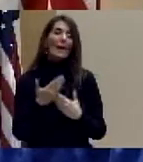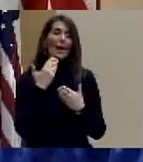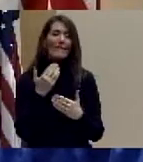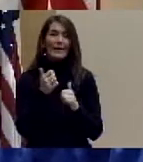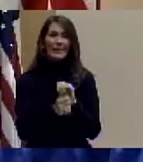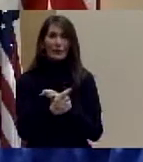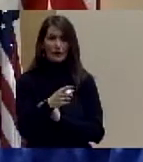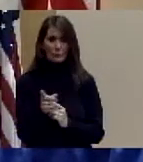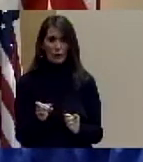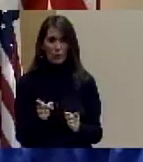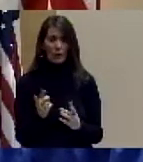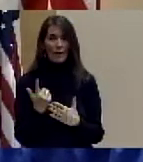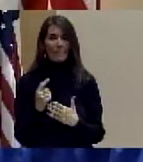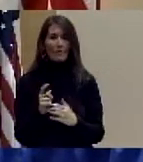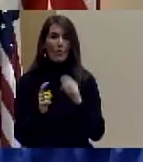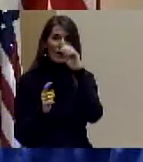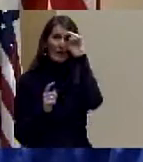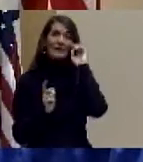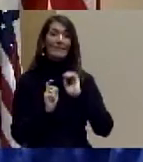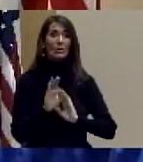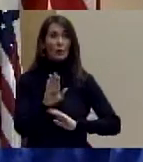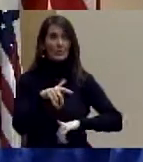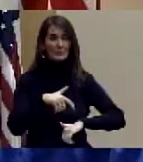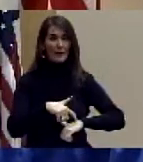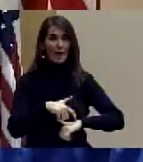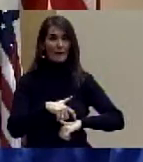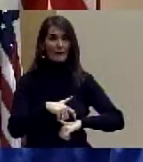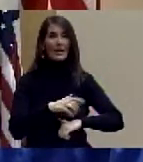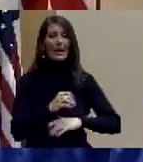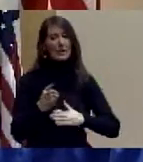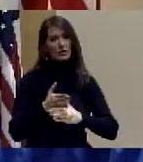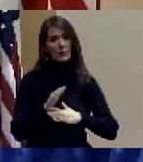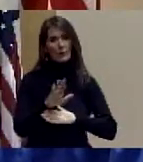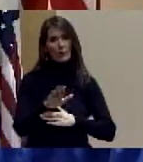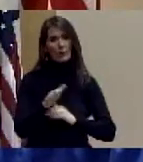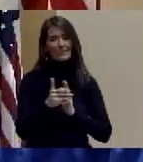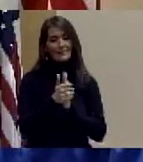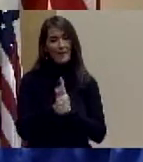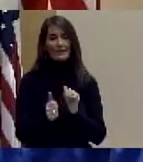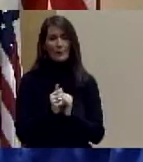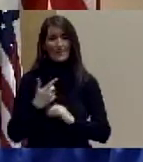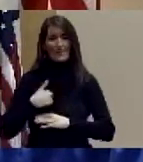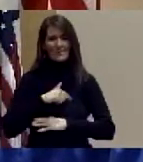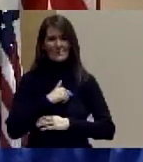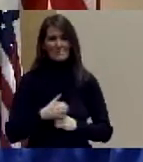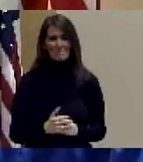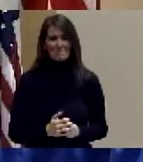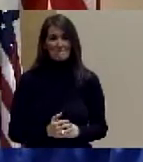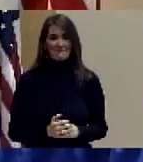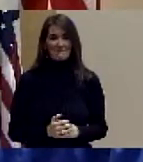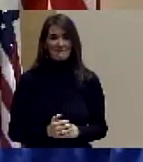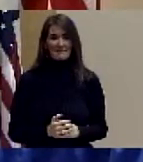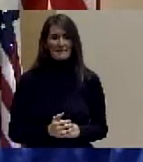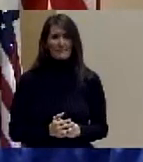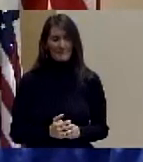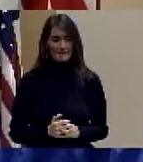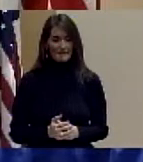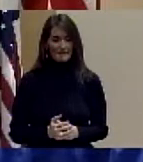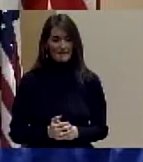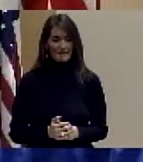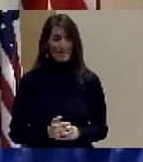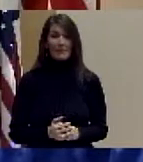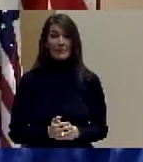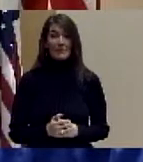you for giving your time and sharing your talents with us. And that goes, by the way, for